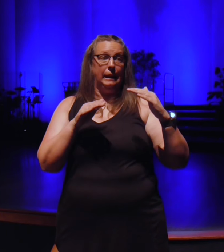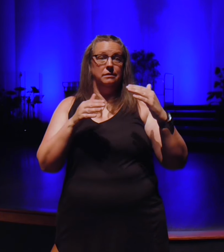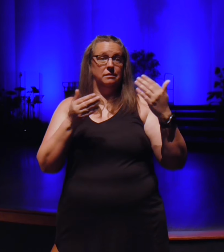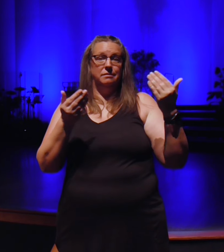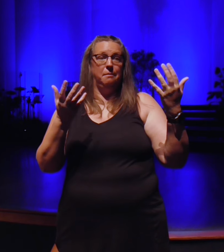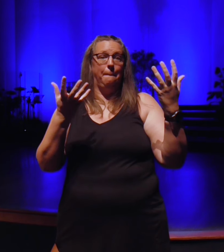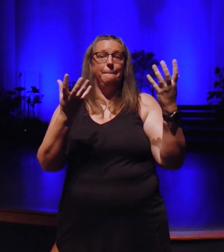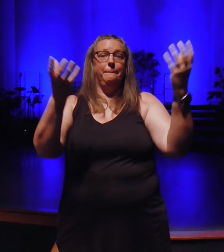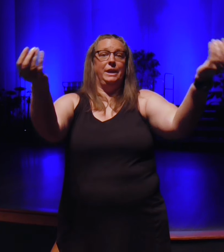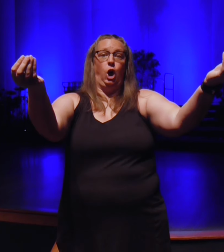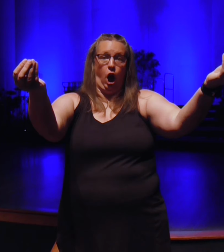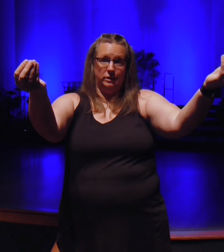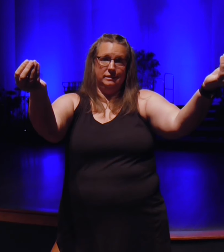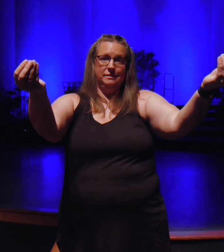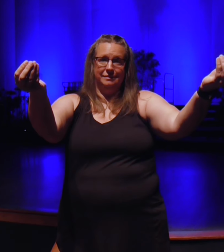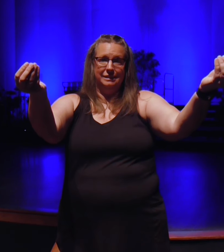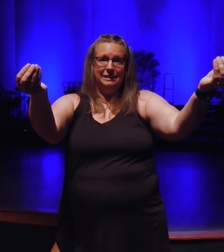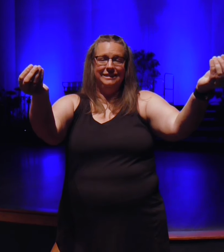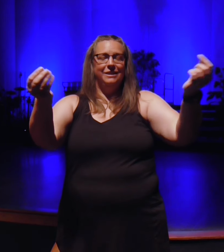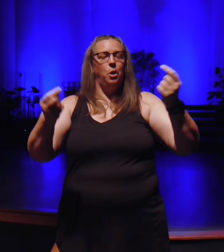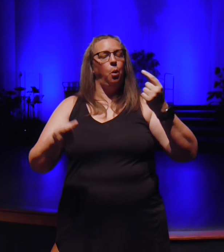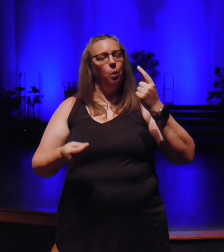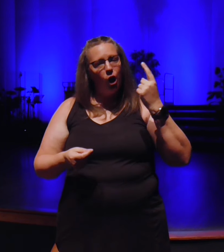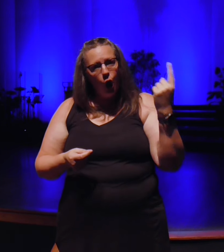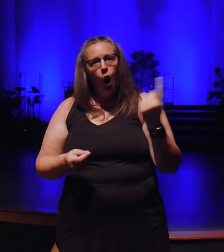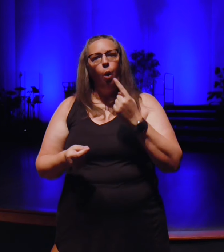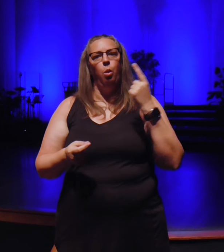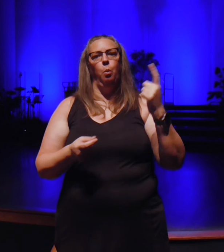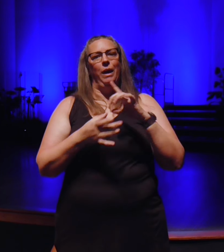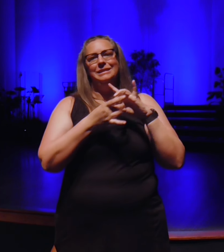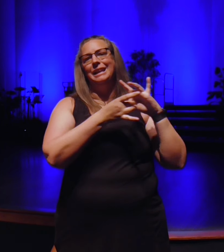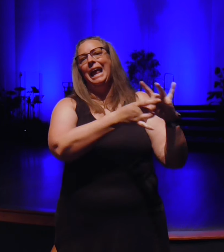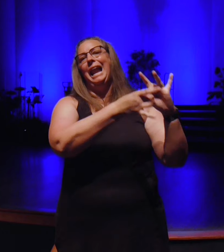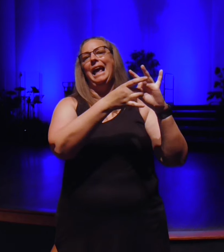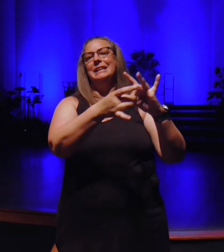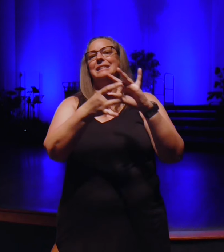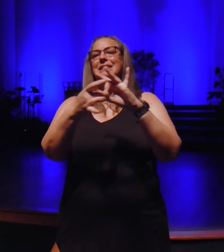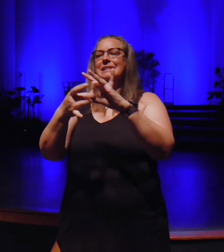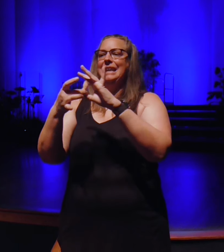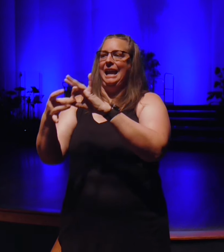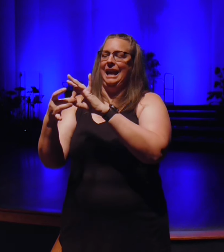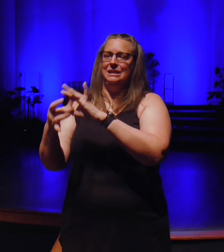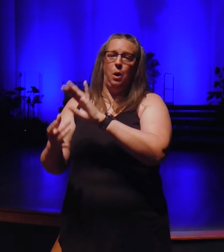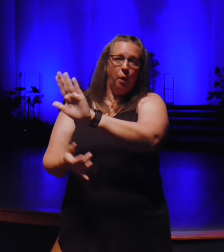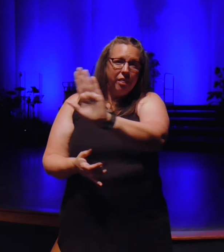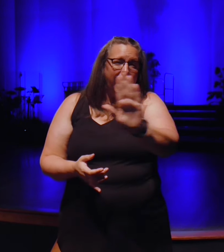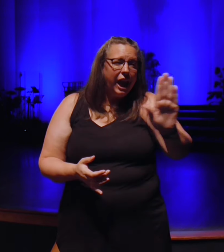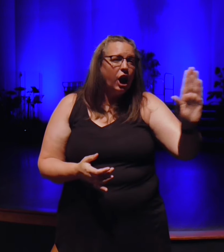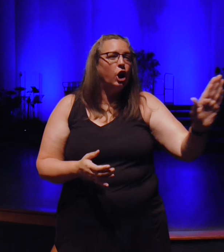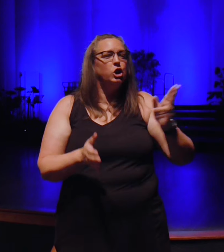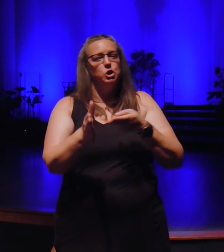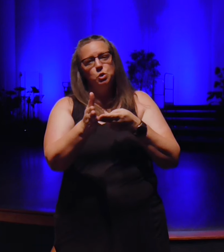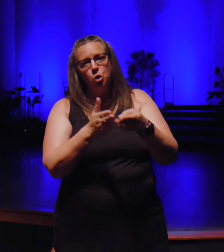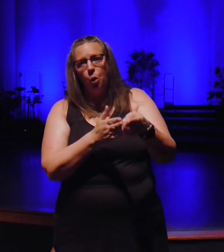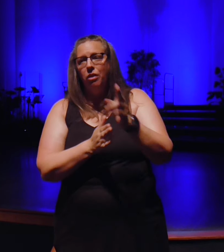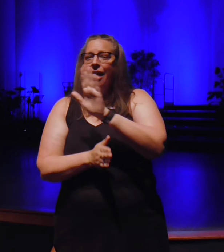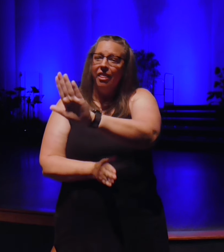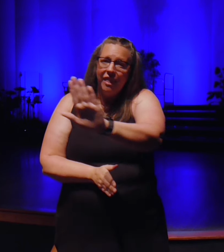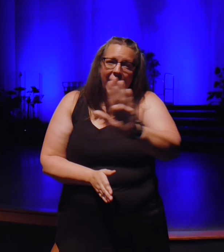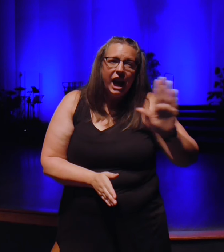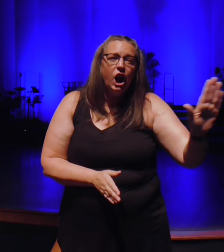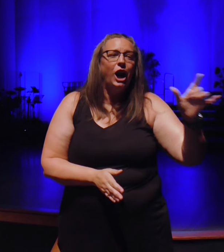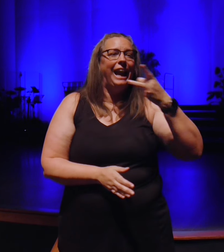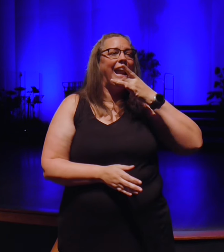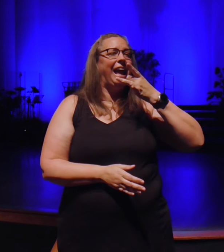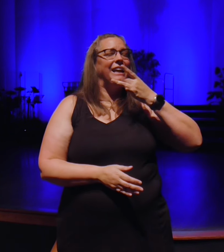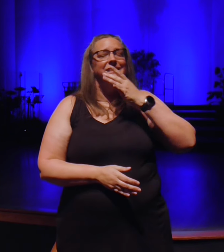beyond, that they are always connected to their truth, to their light, to their